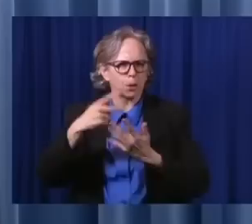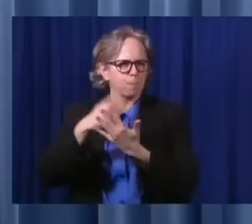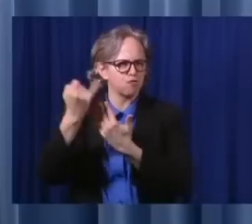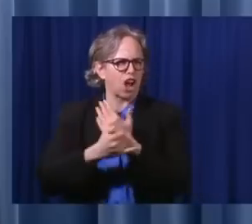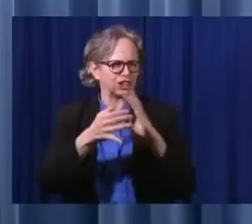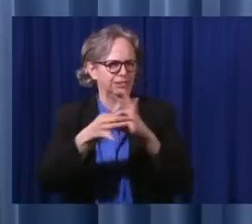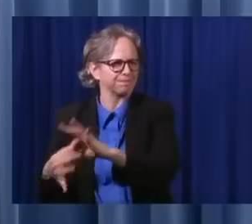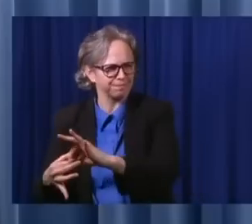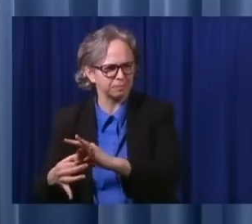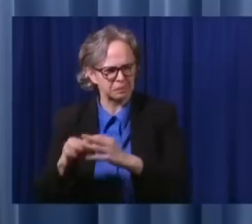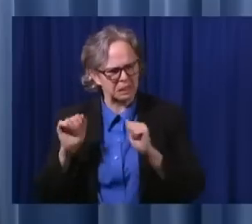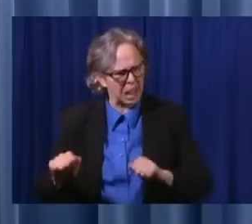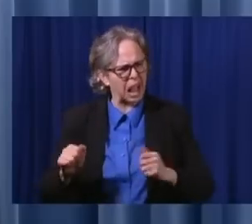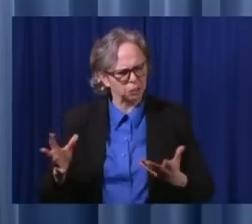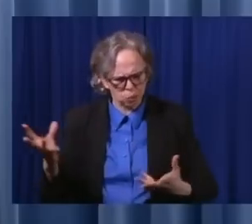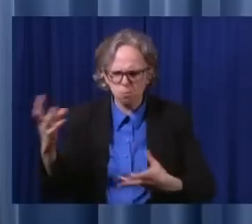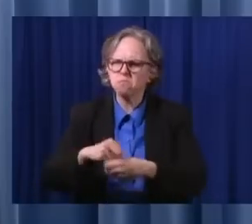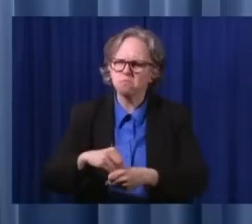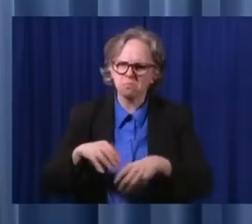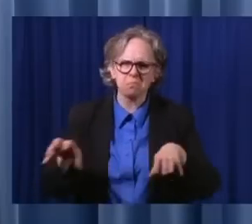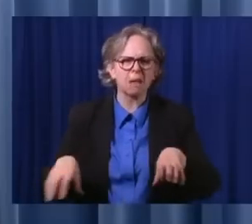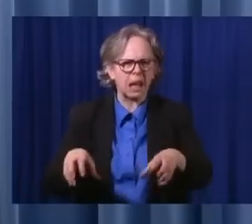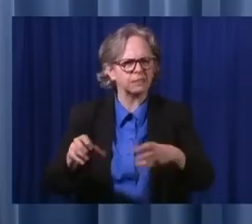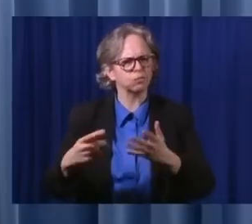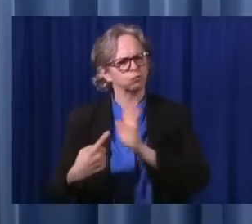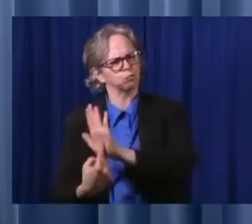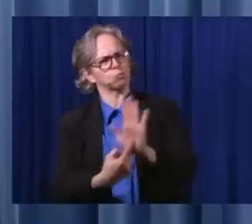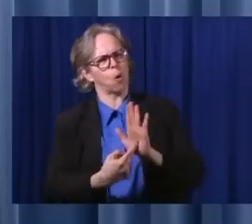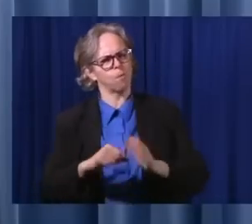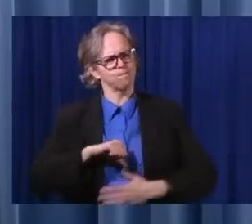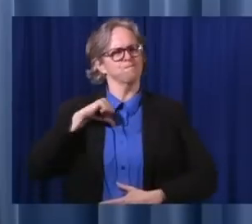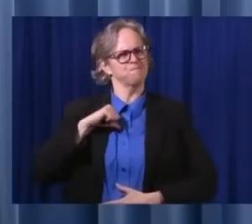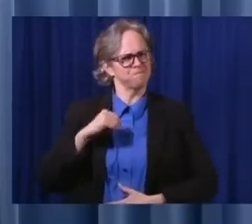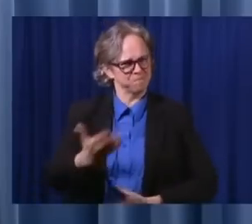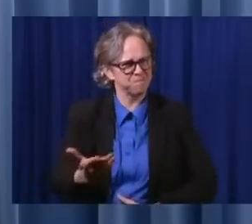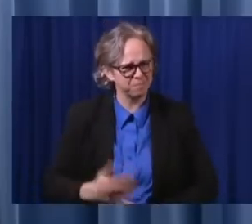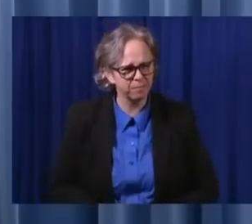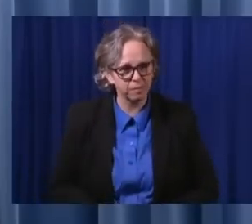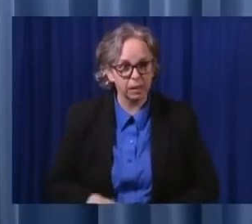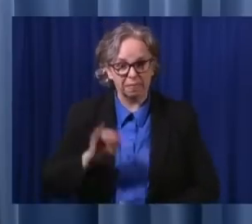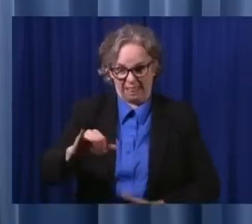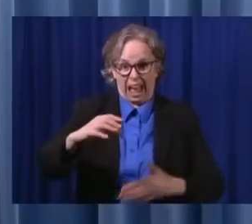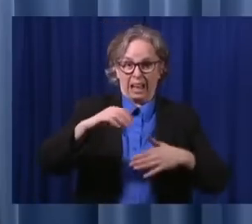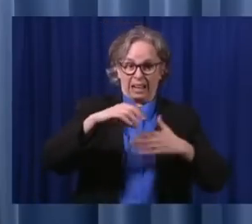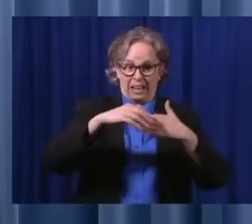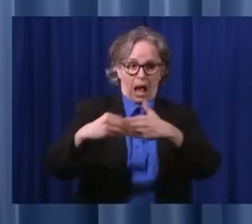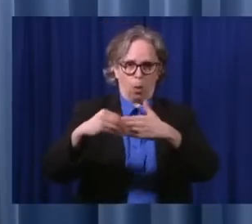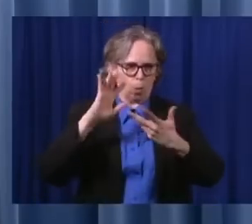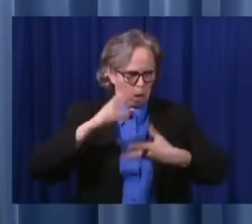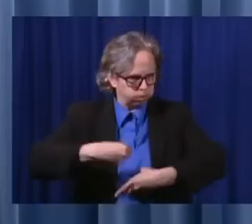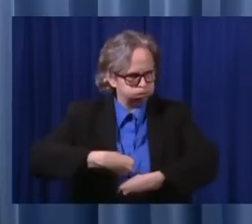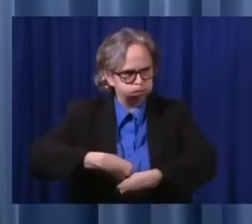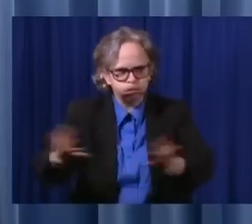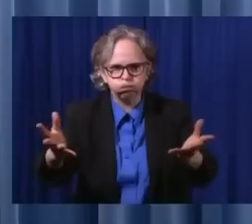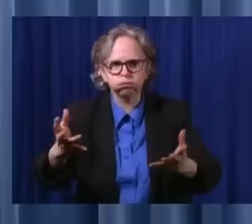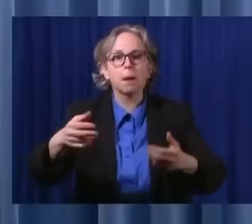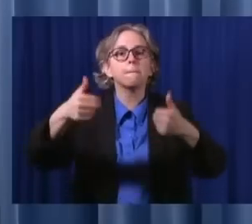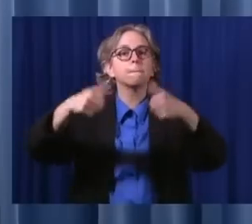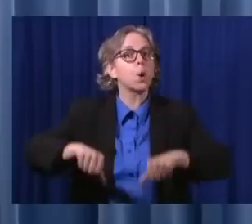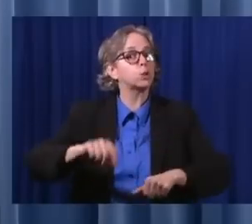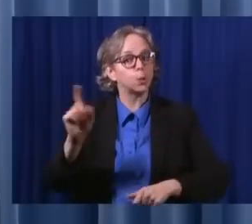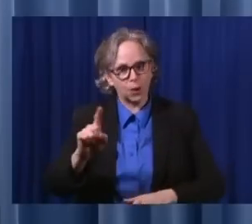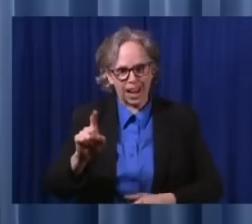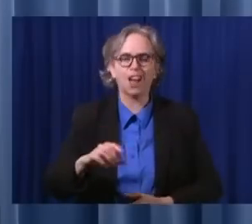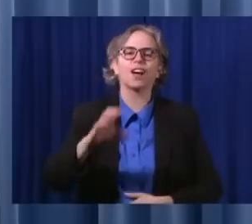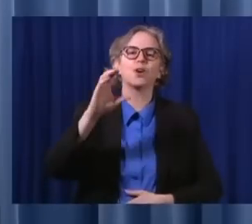take place as well. We are releasing these guidelines today on the coronavirus.ohio.gov